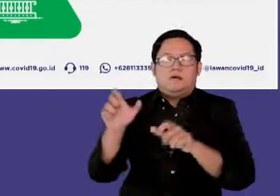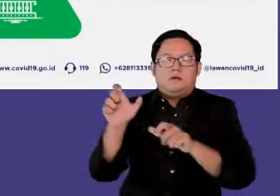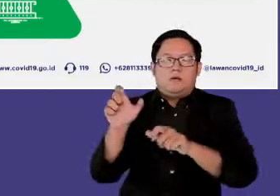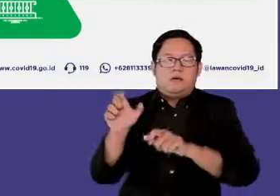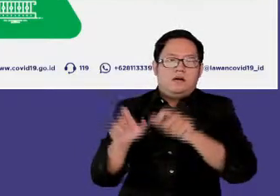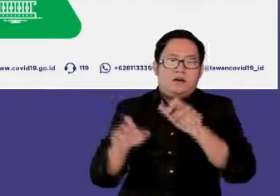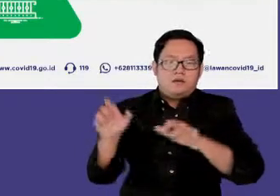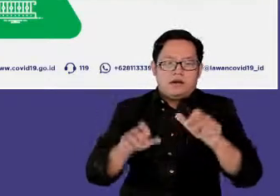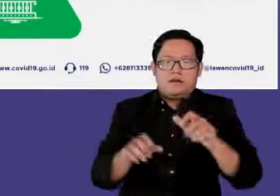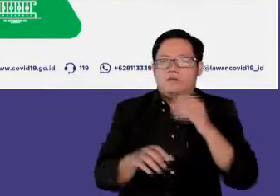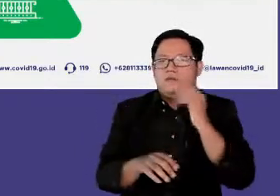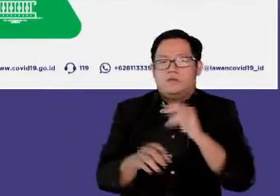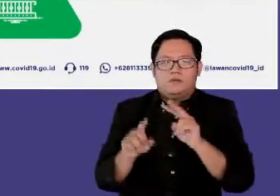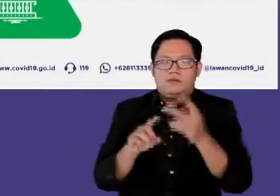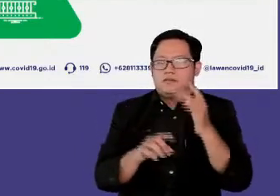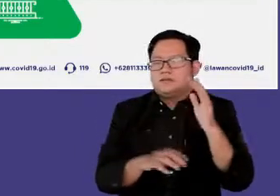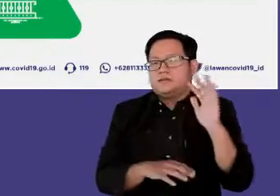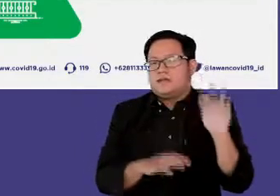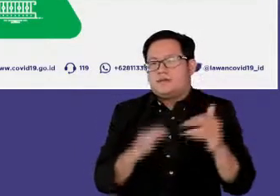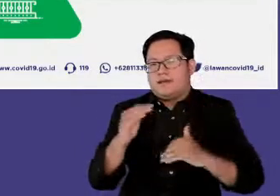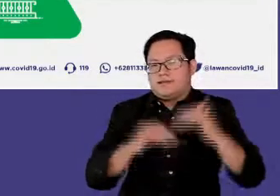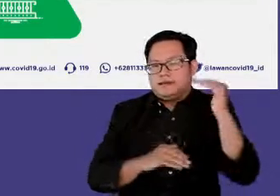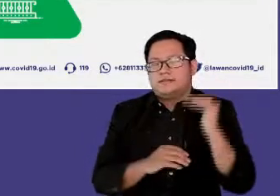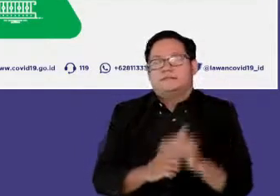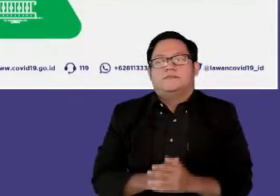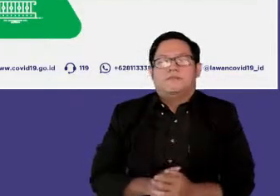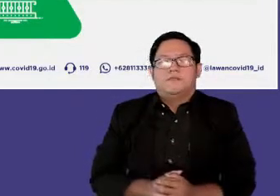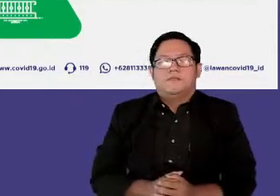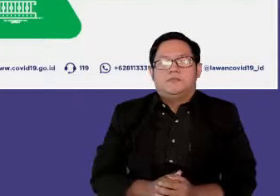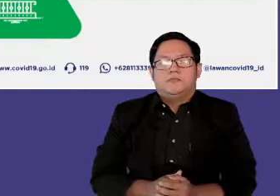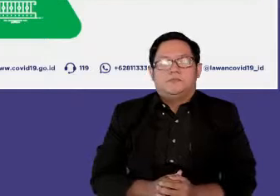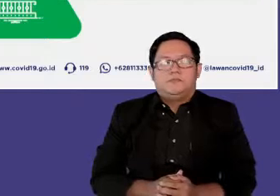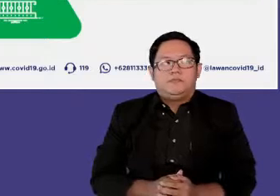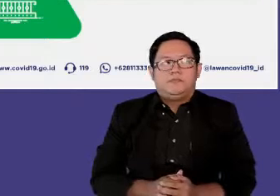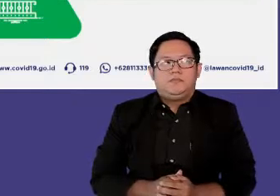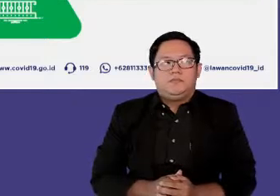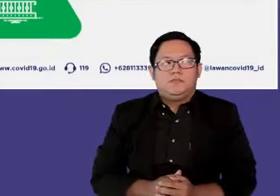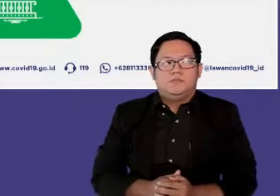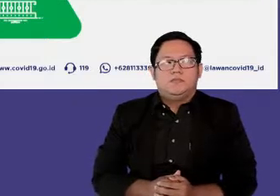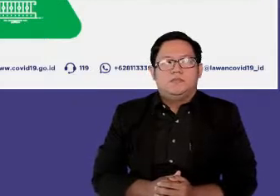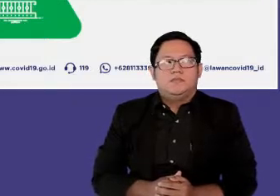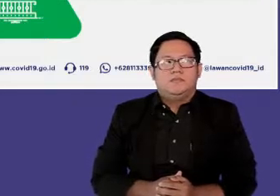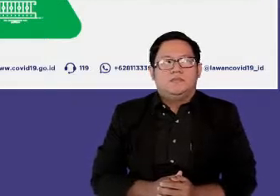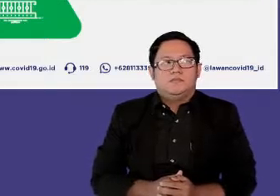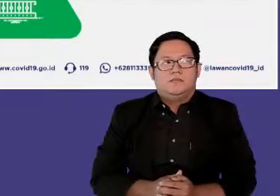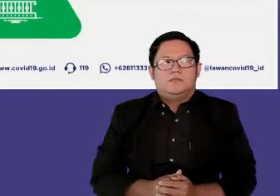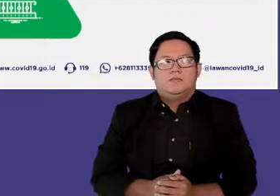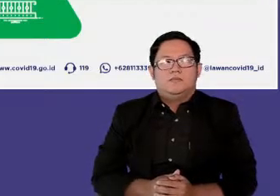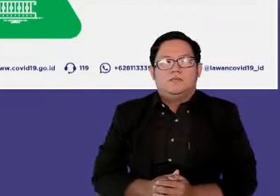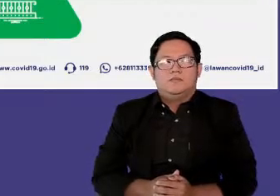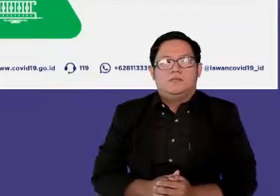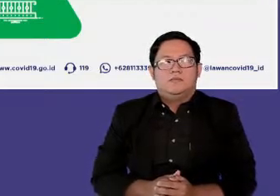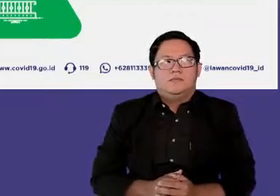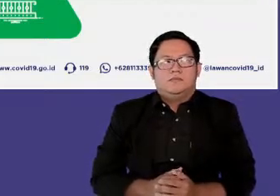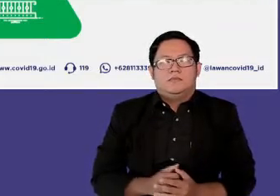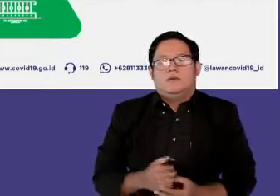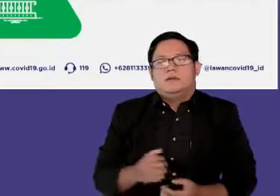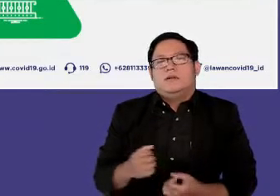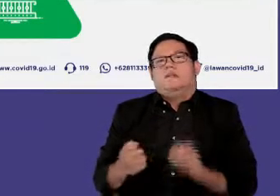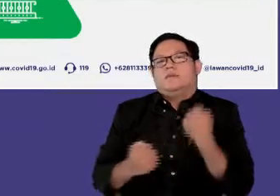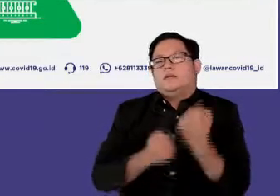system to and from the location starting from Friday 12 o'clock to Sunday